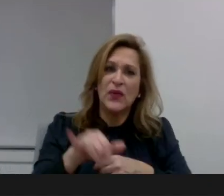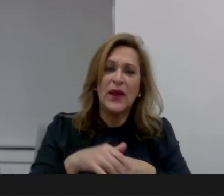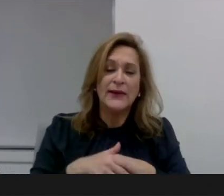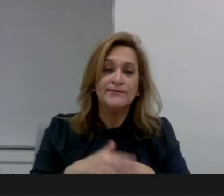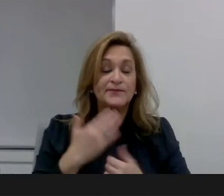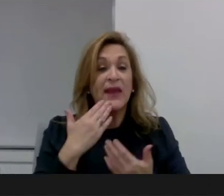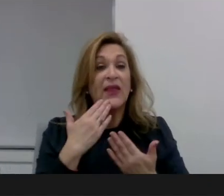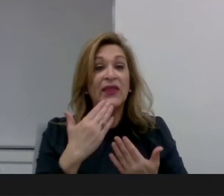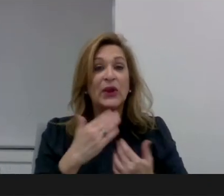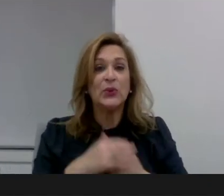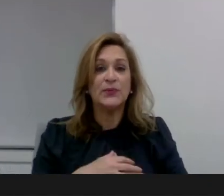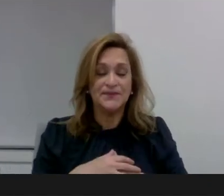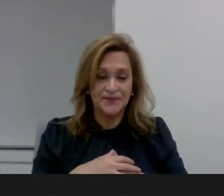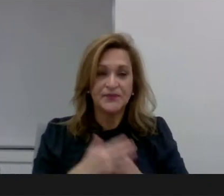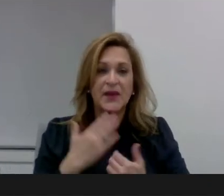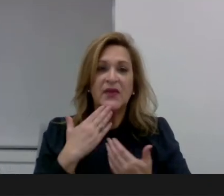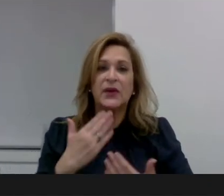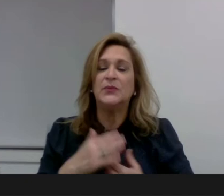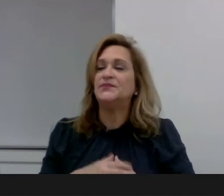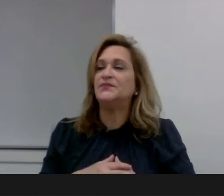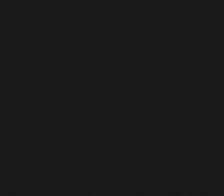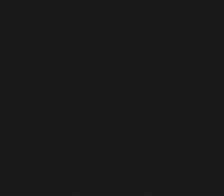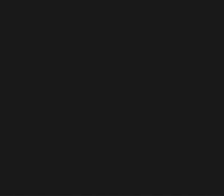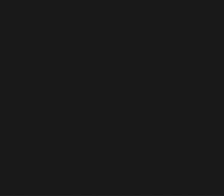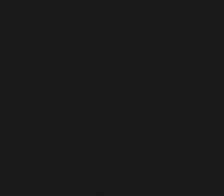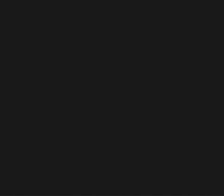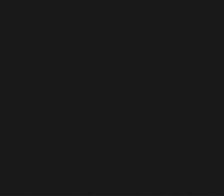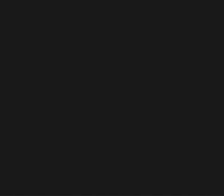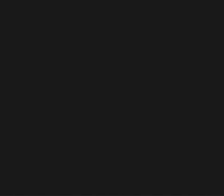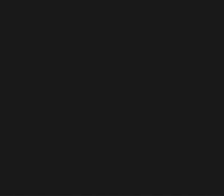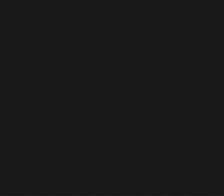The next speaker is Caden Green.